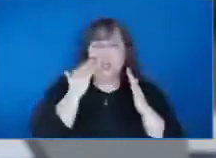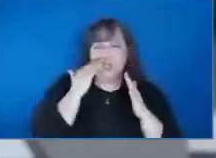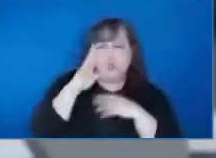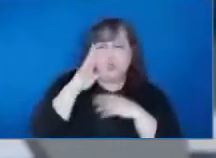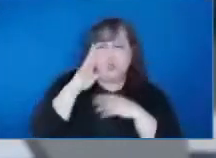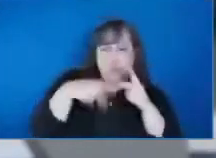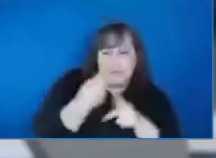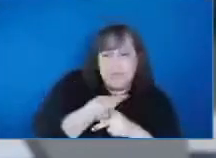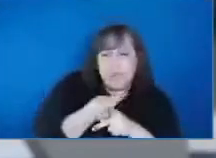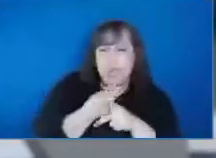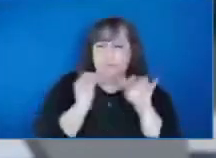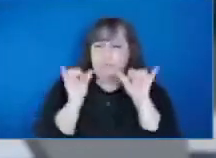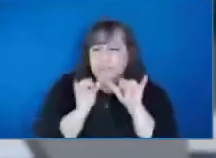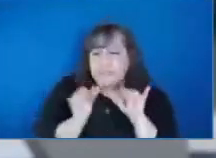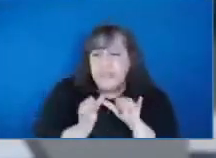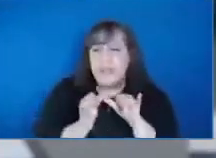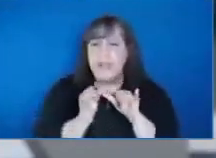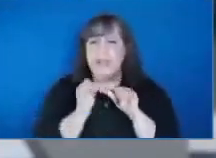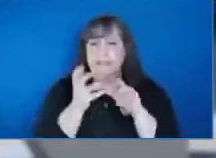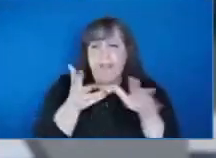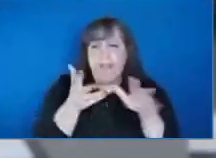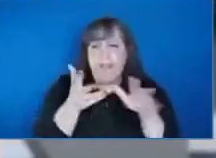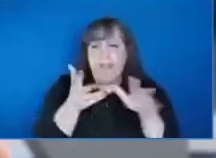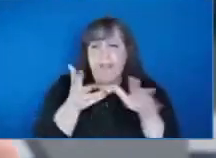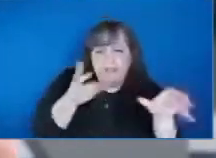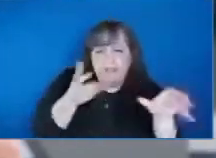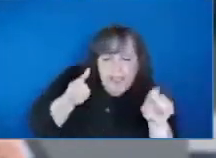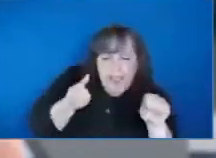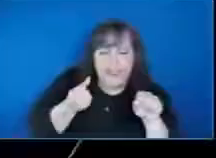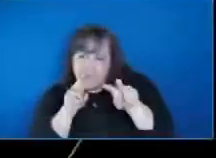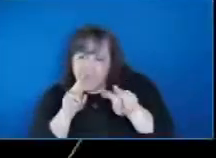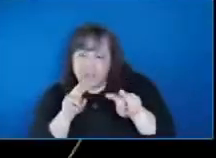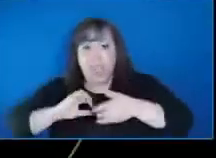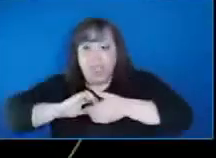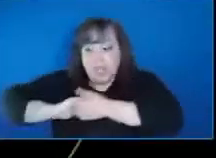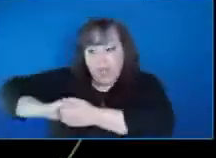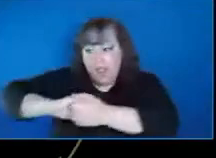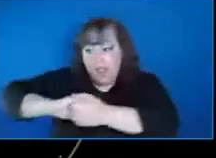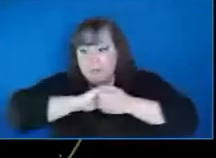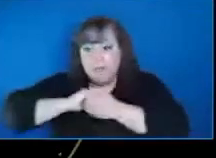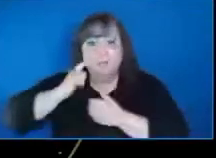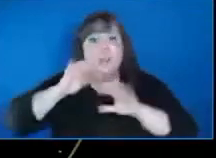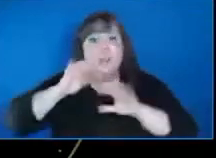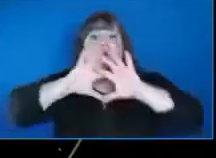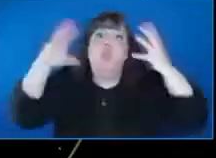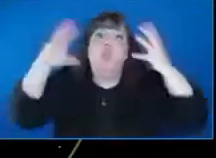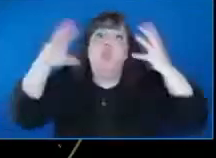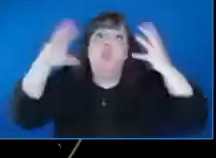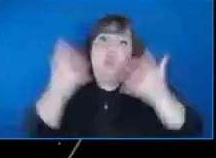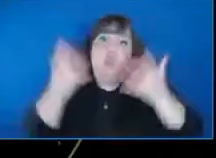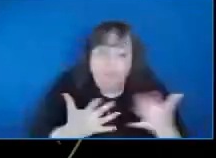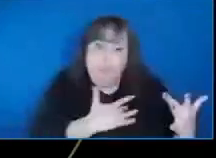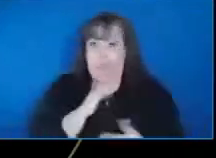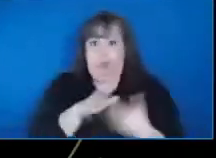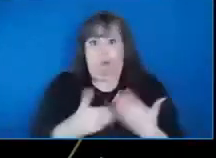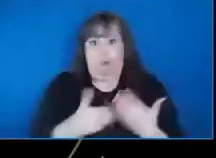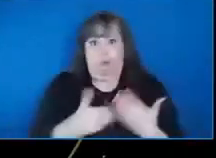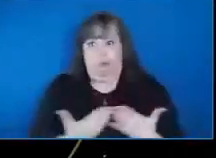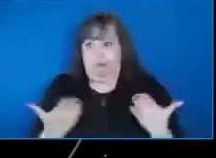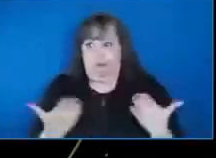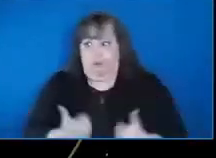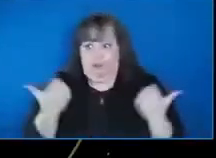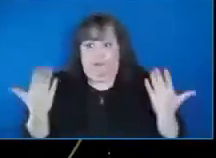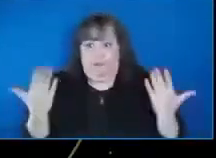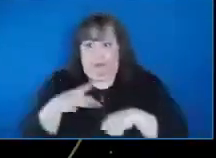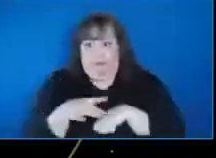them, assessing, collaborating internationally, because it's a global concern. We're all on this planet together. And then mitigating, doing